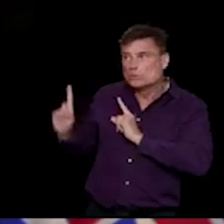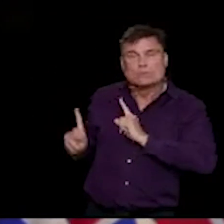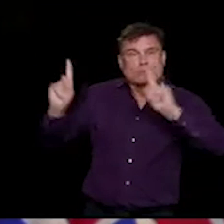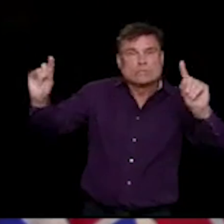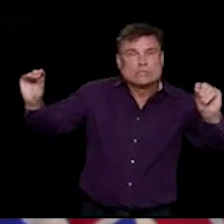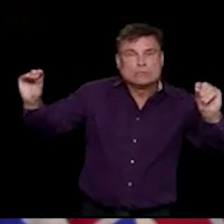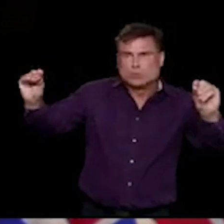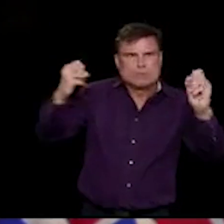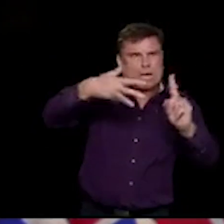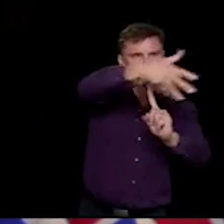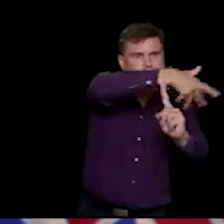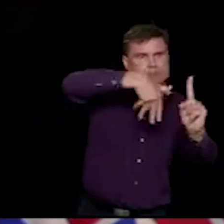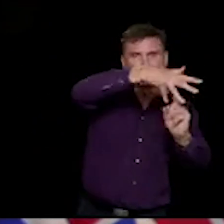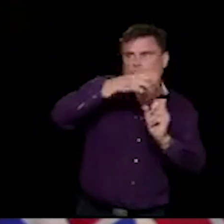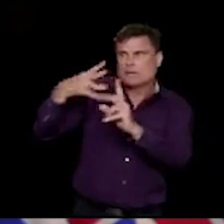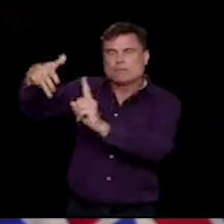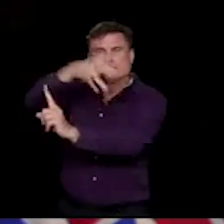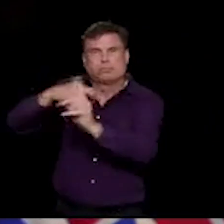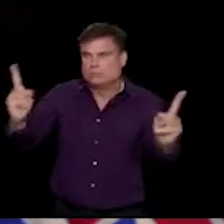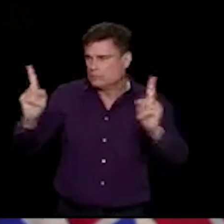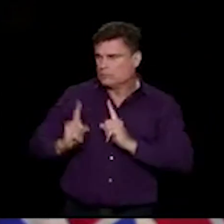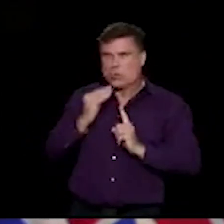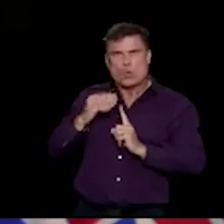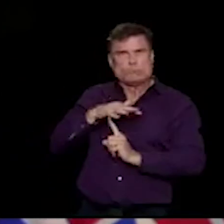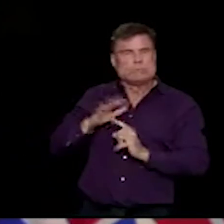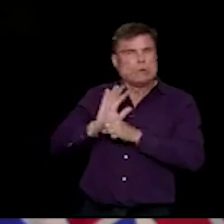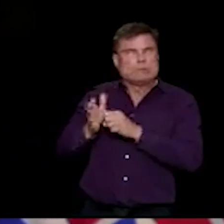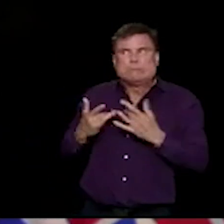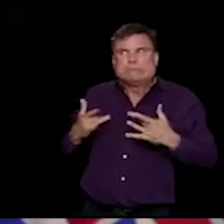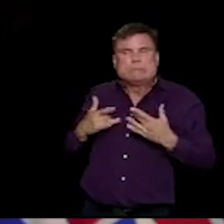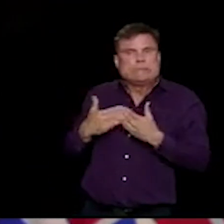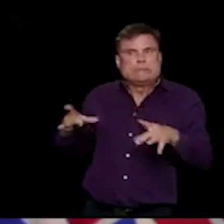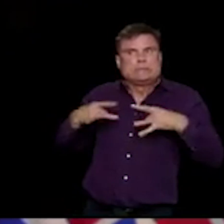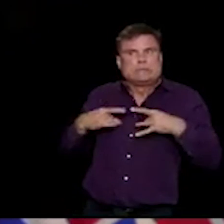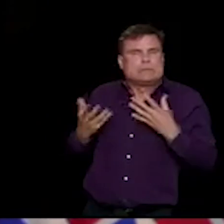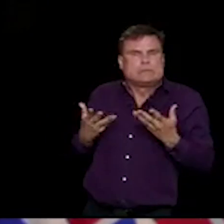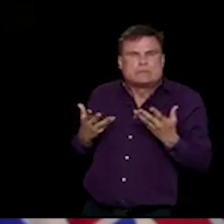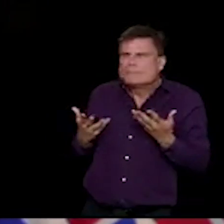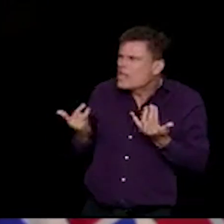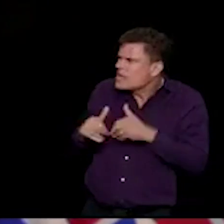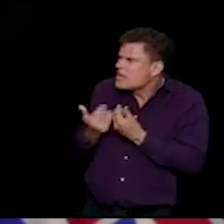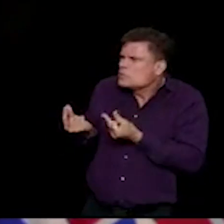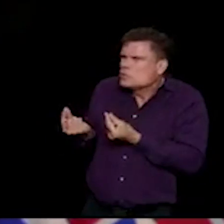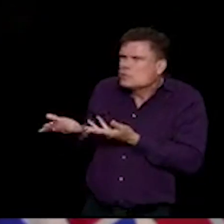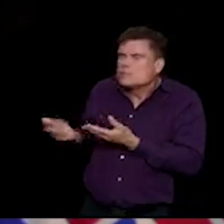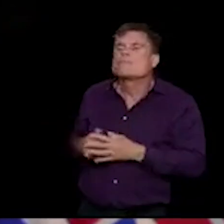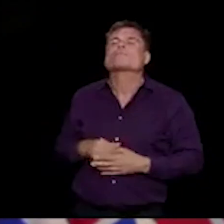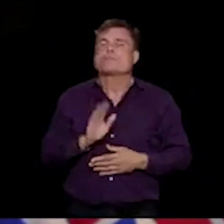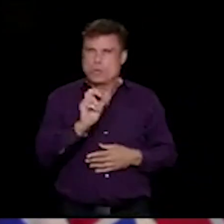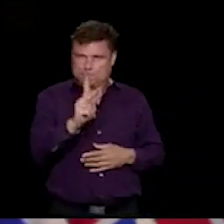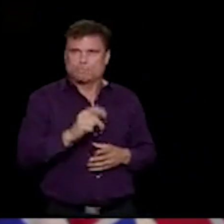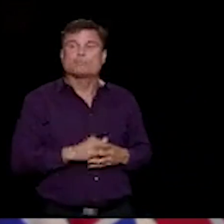doesn't mean that it's the same as your household bubble where you hug your mom and your kids and your sisters and brothers. It's about maintaining